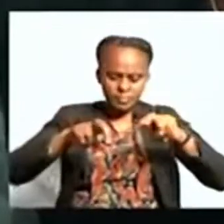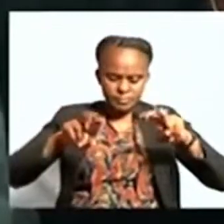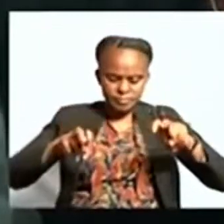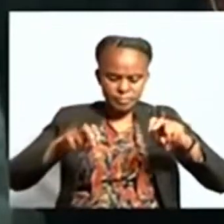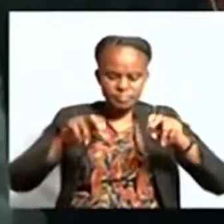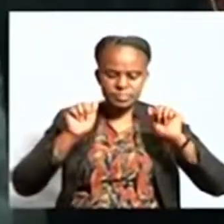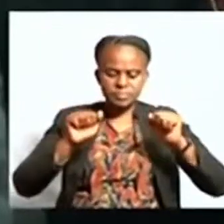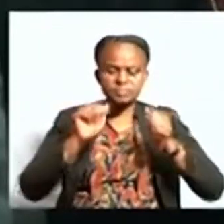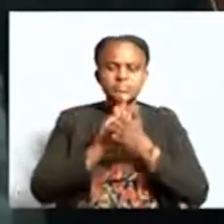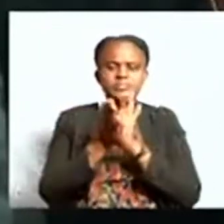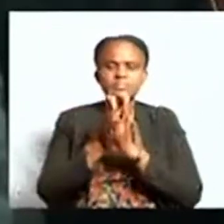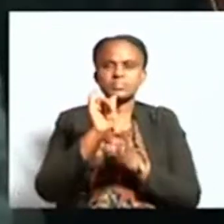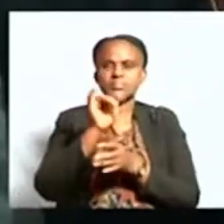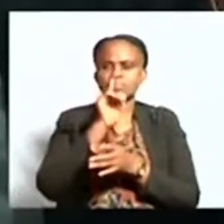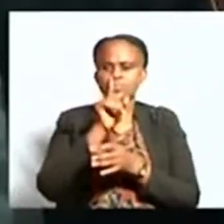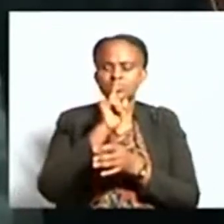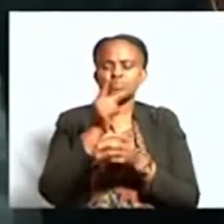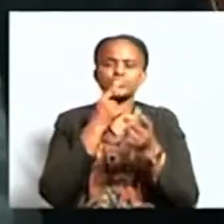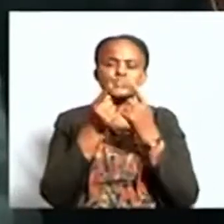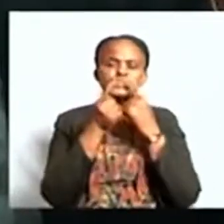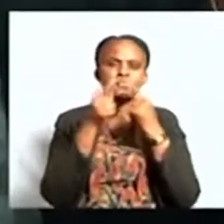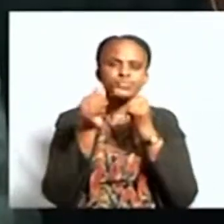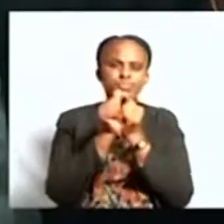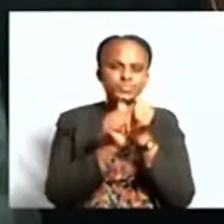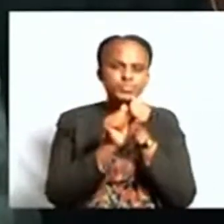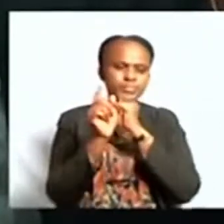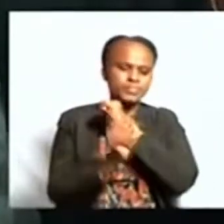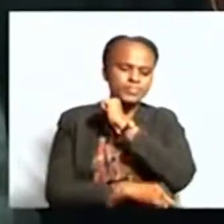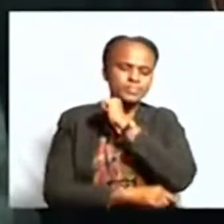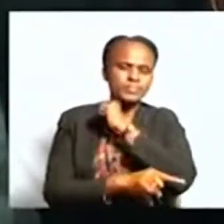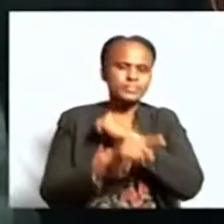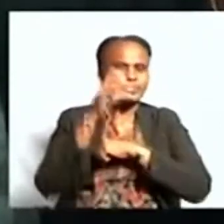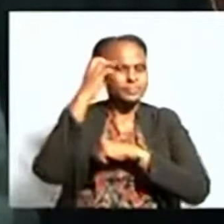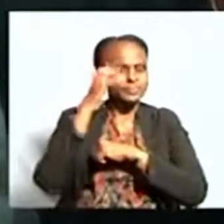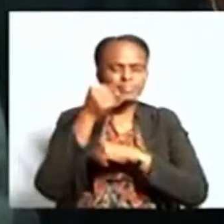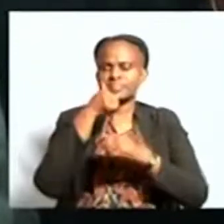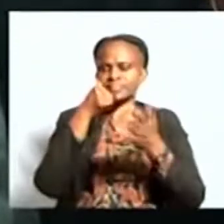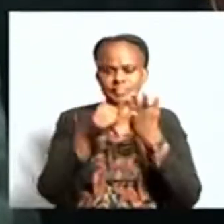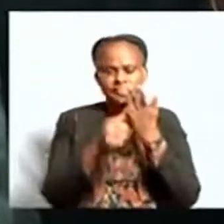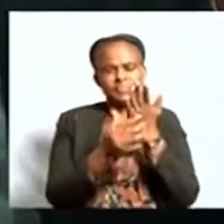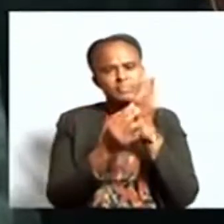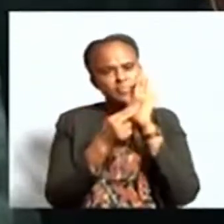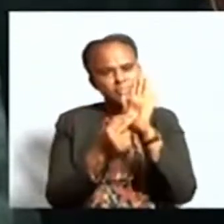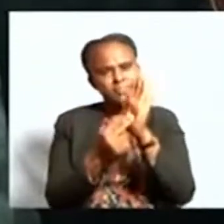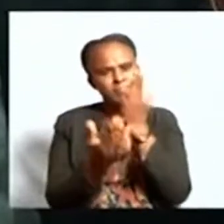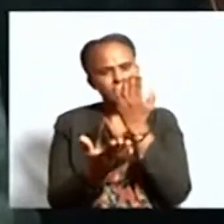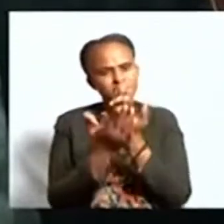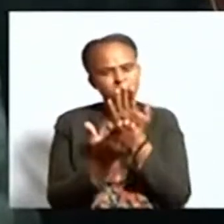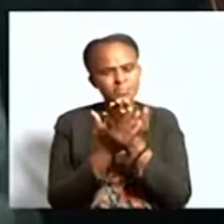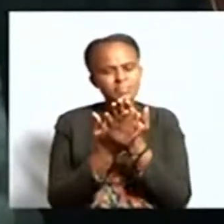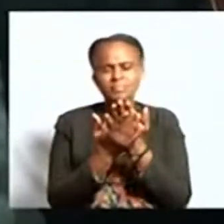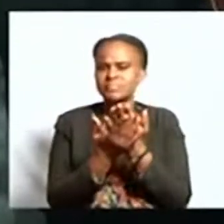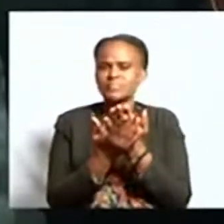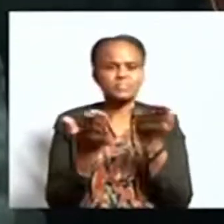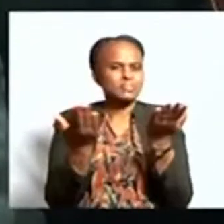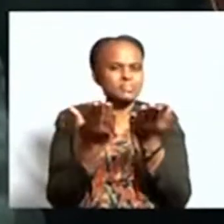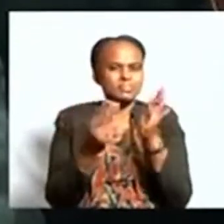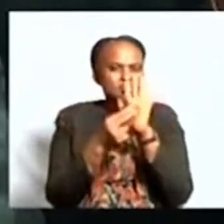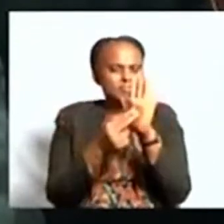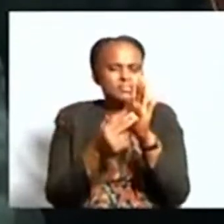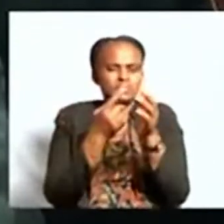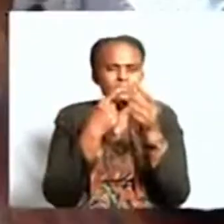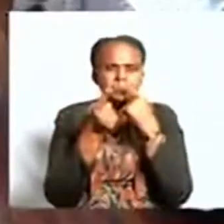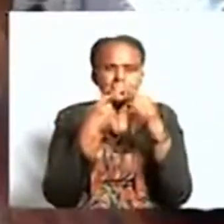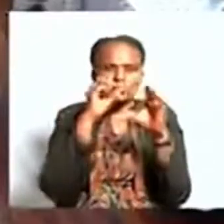realize that they are talking of disciplining officers. There are no letters attached to show that they have disciplined anyone. They are talking